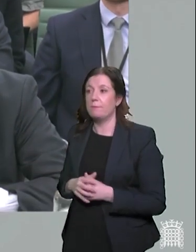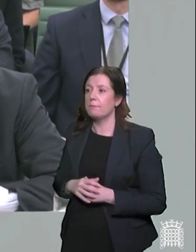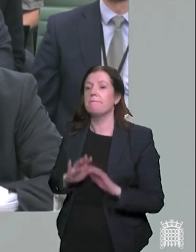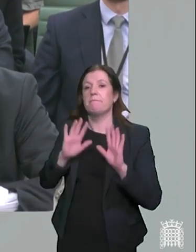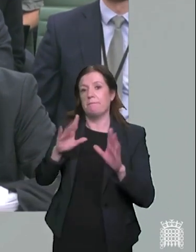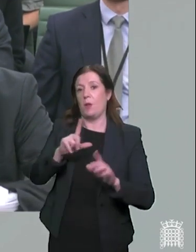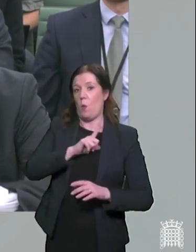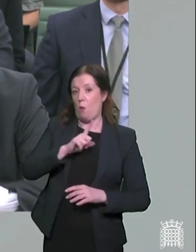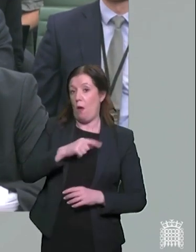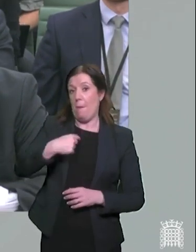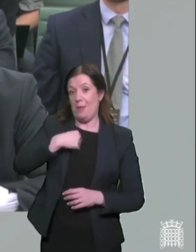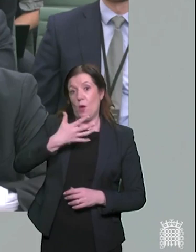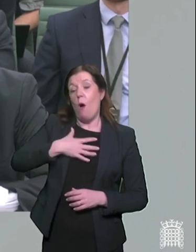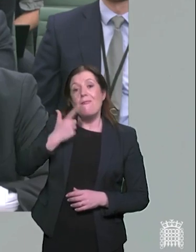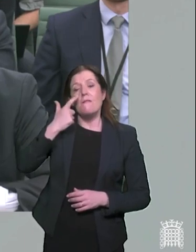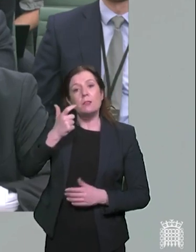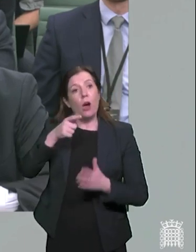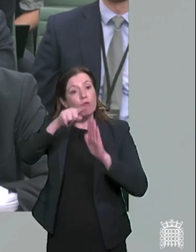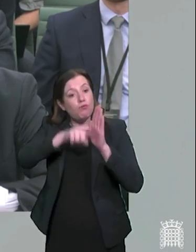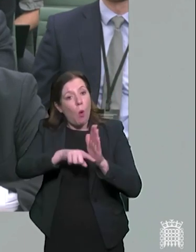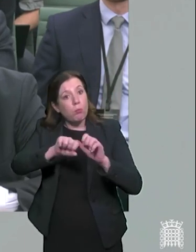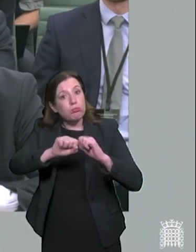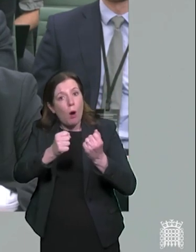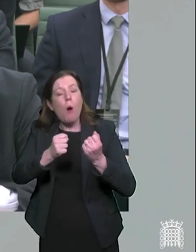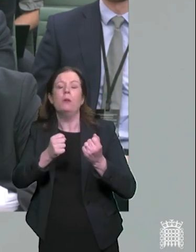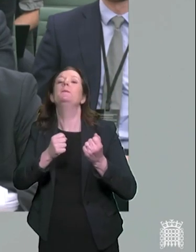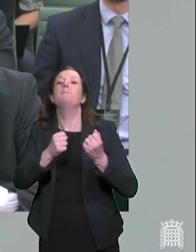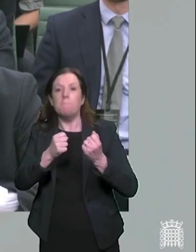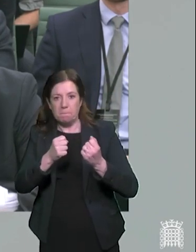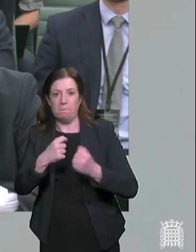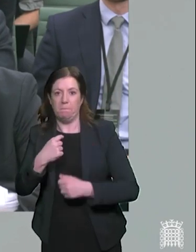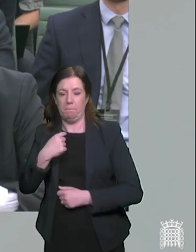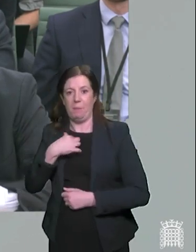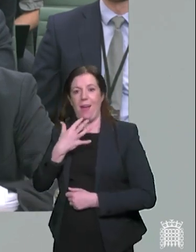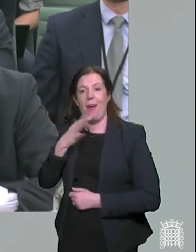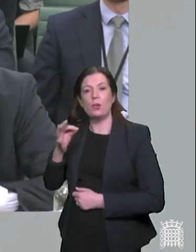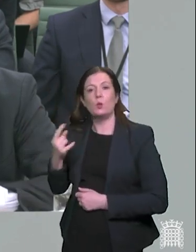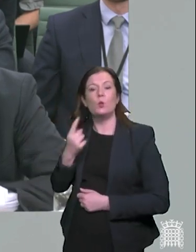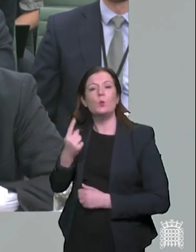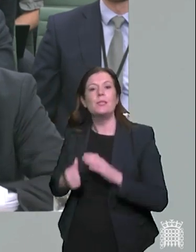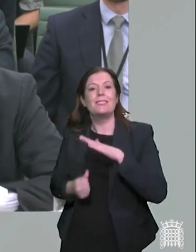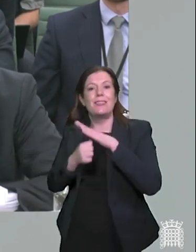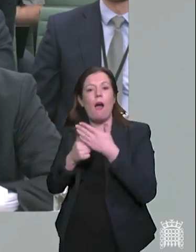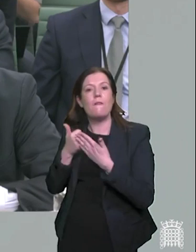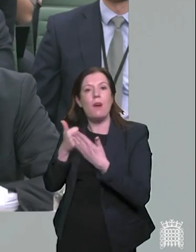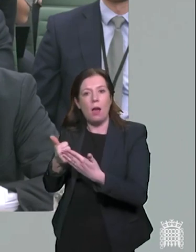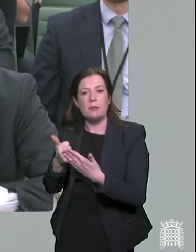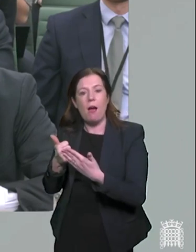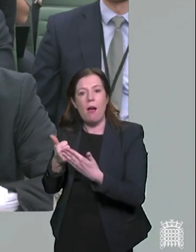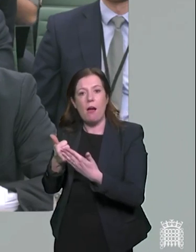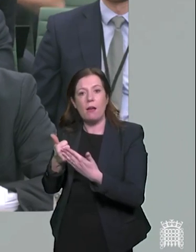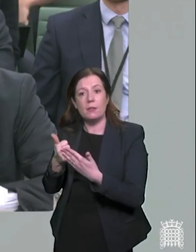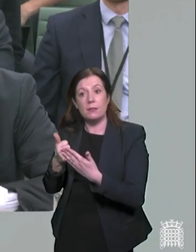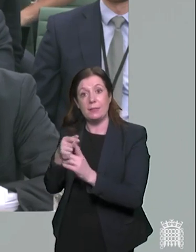had happened or whether the rules were broken, I went first, of course, or I asked first the senior advisor who